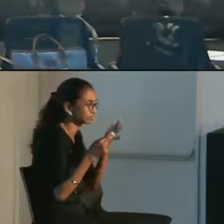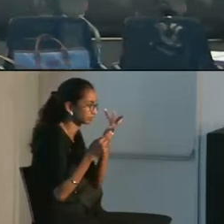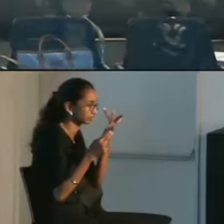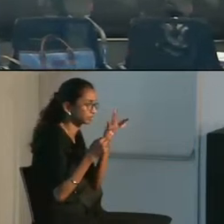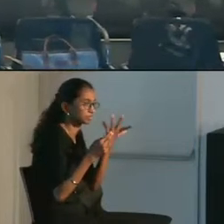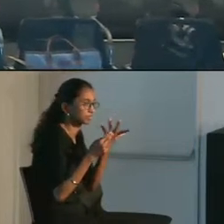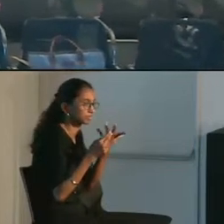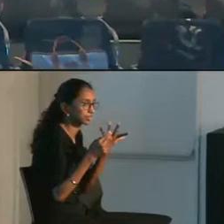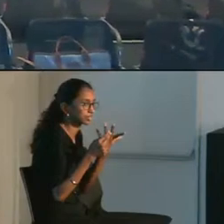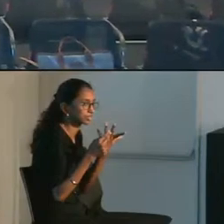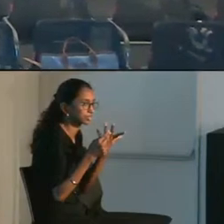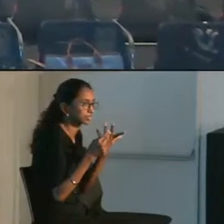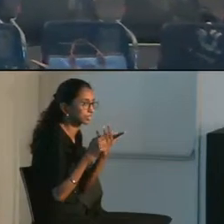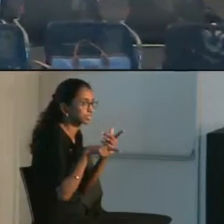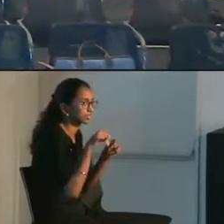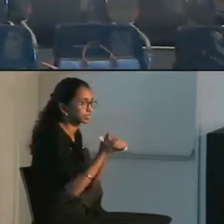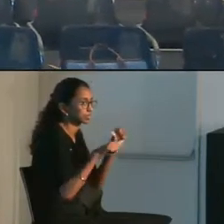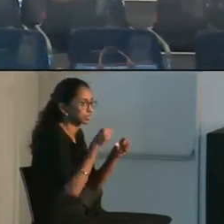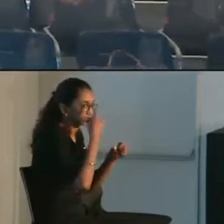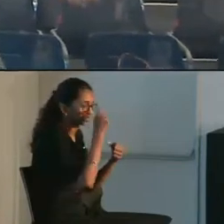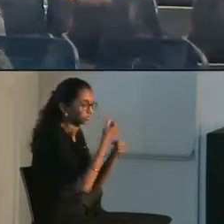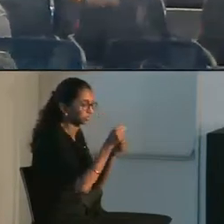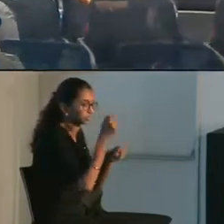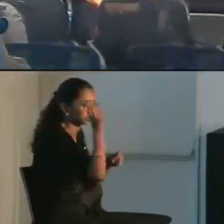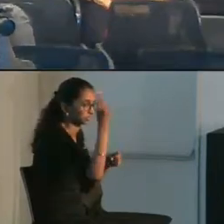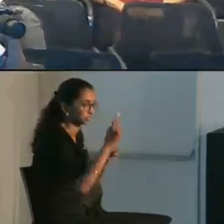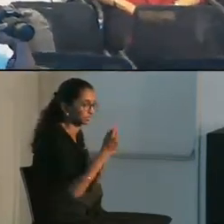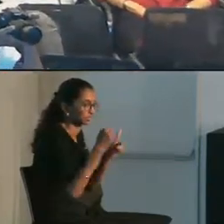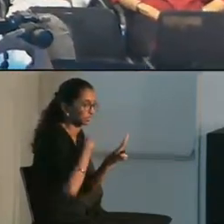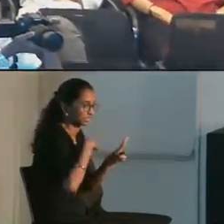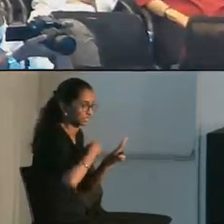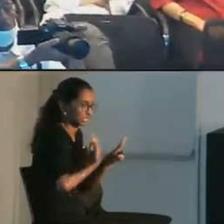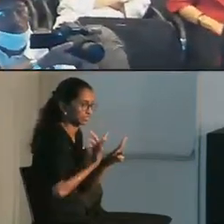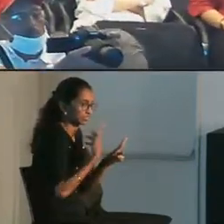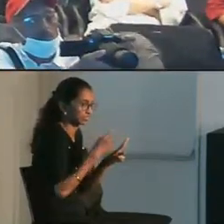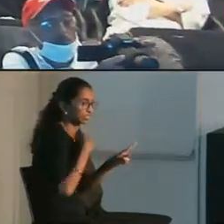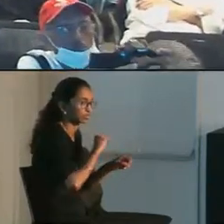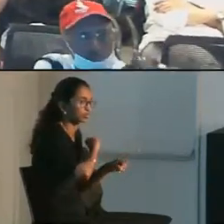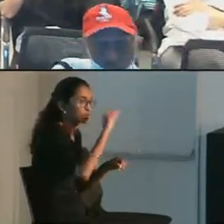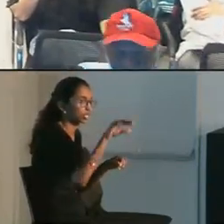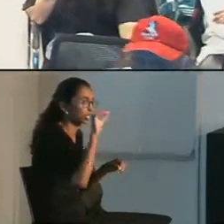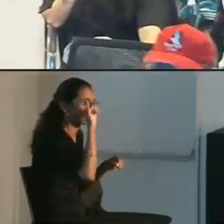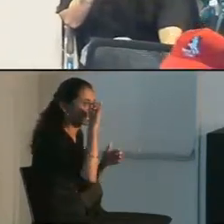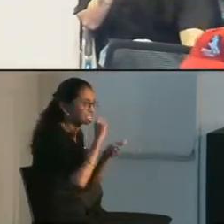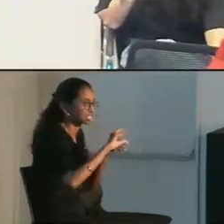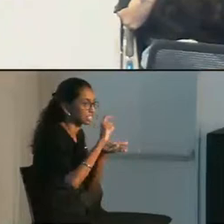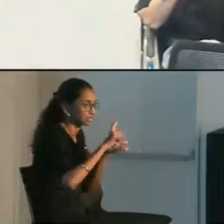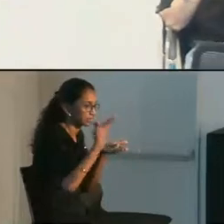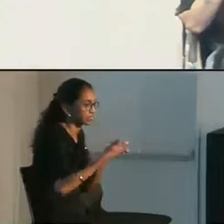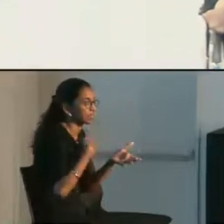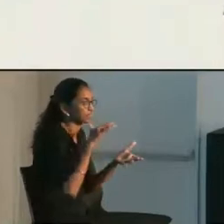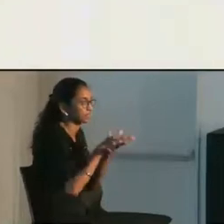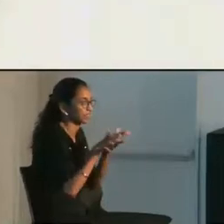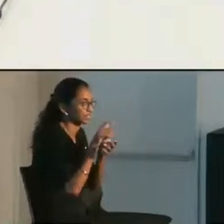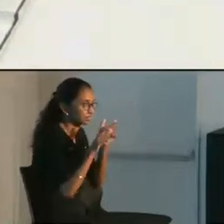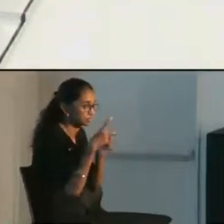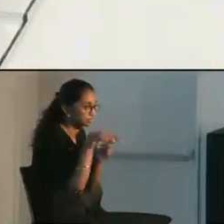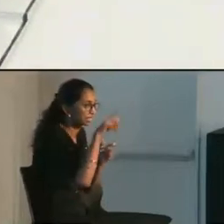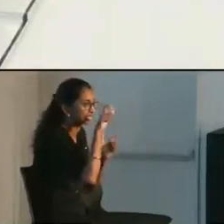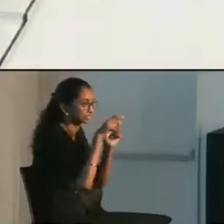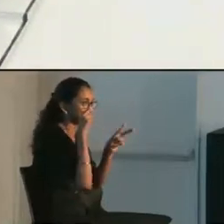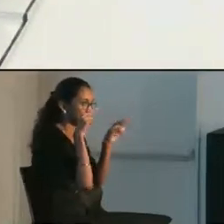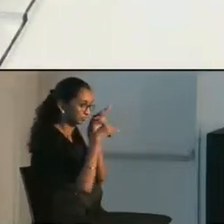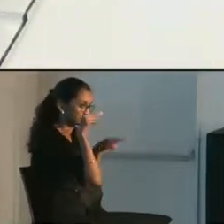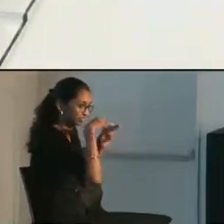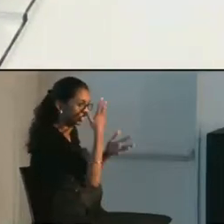because I create through the process of creating art myself and putting it up on Instagram and having friends and people view it,